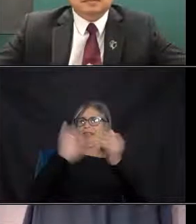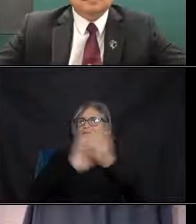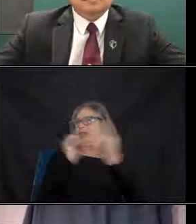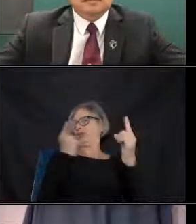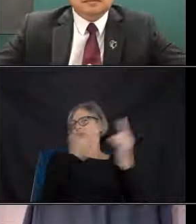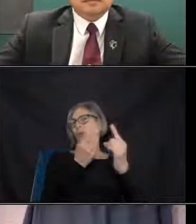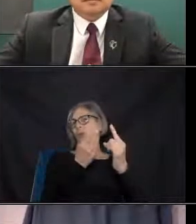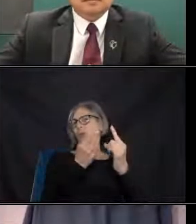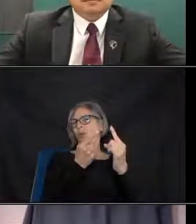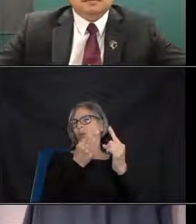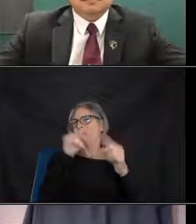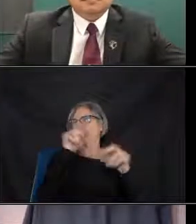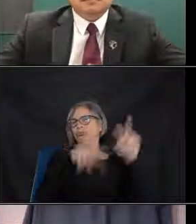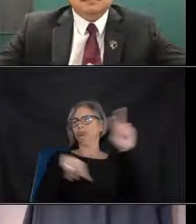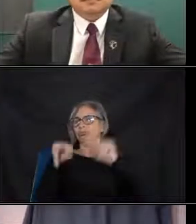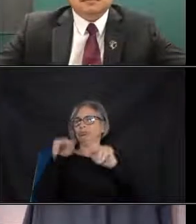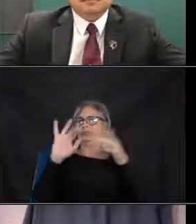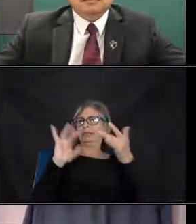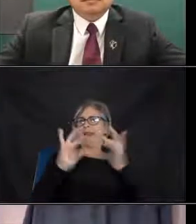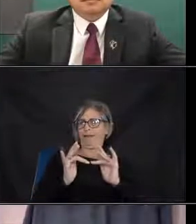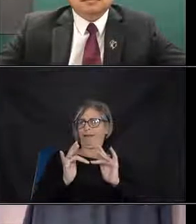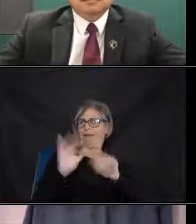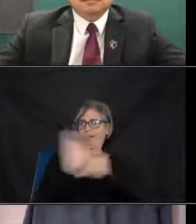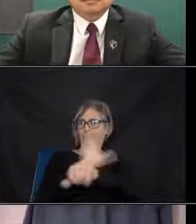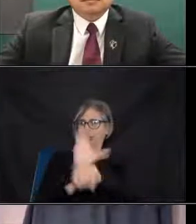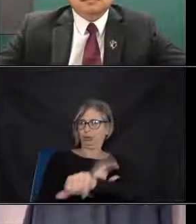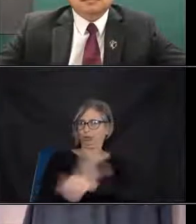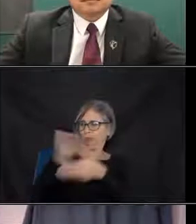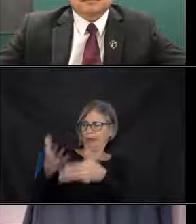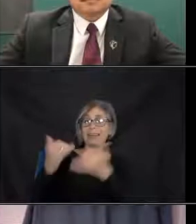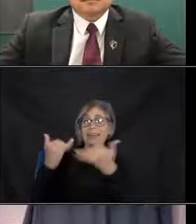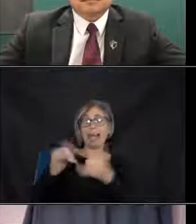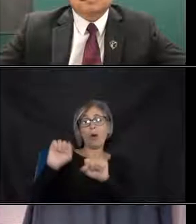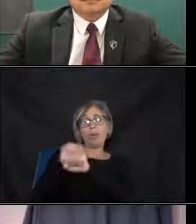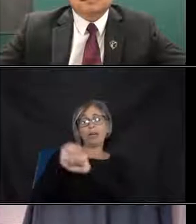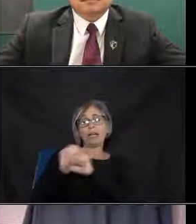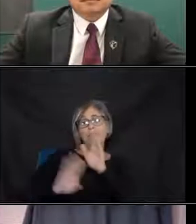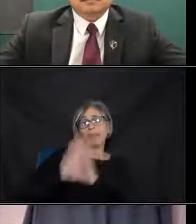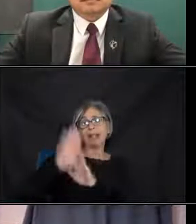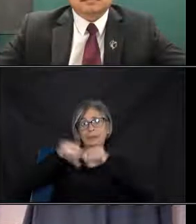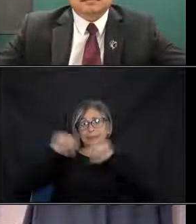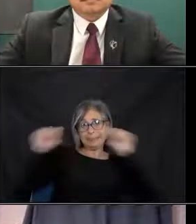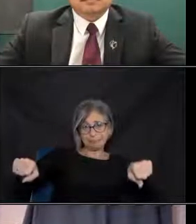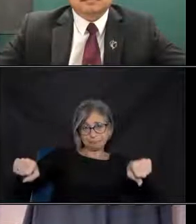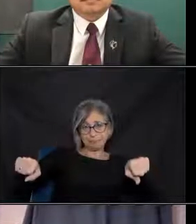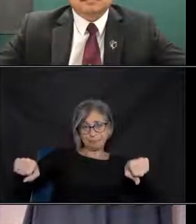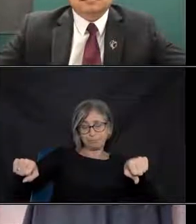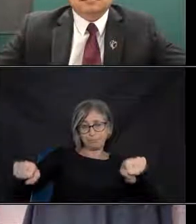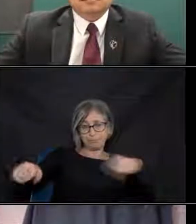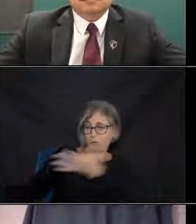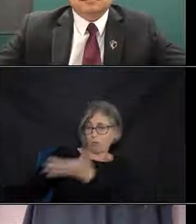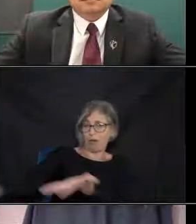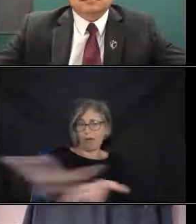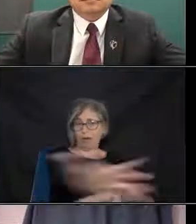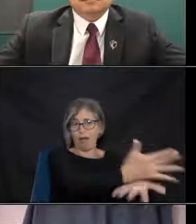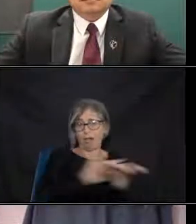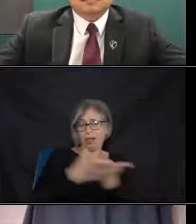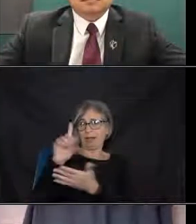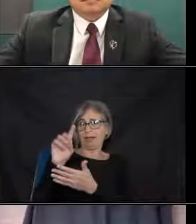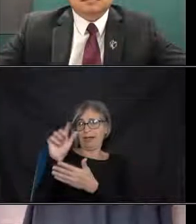and that's what we're really working toward. So we're now working on developing the systems to properly collect the data